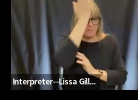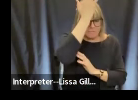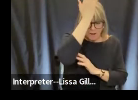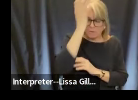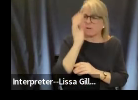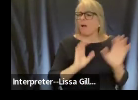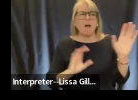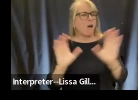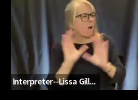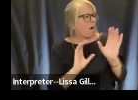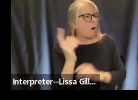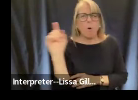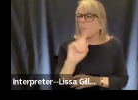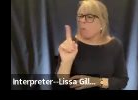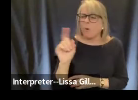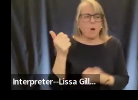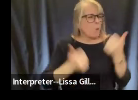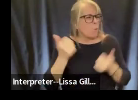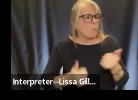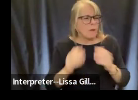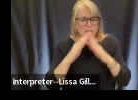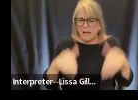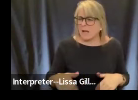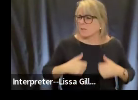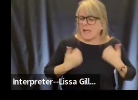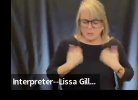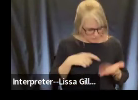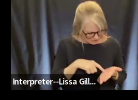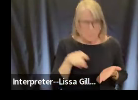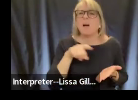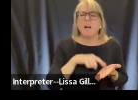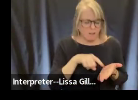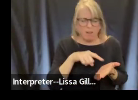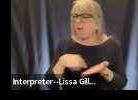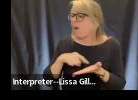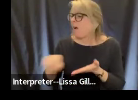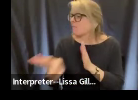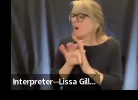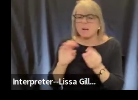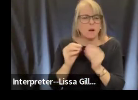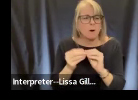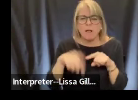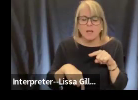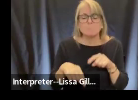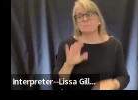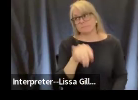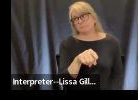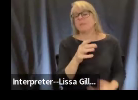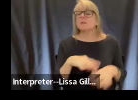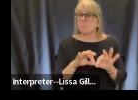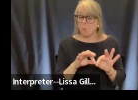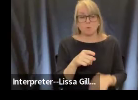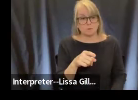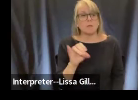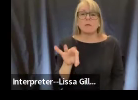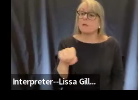for help, time is of the essence. Make sure that the address display is easy. And for those of you who do go and work with